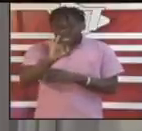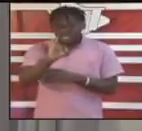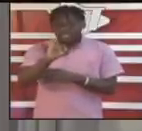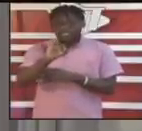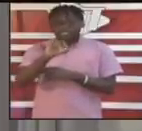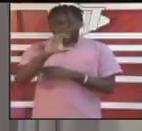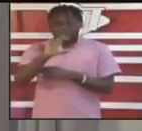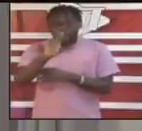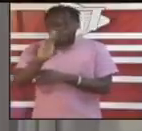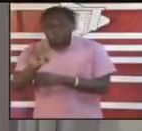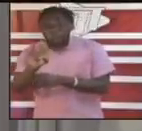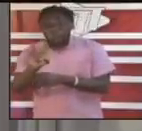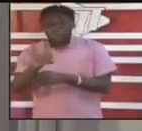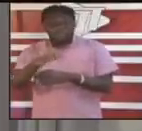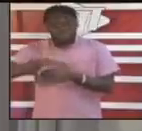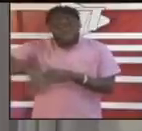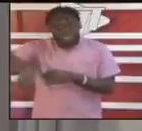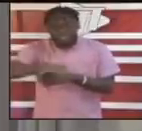these persons